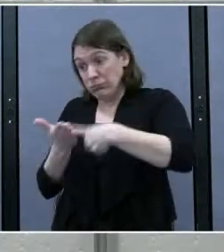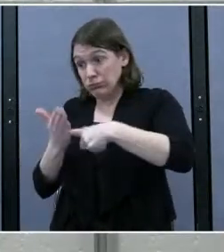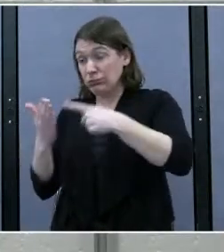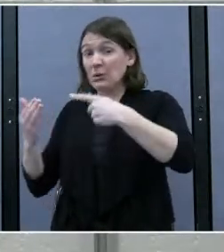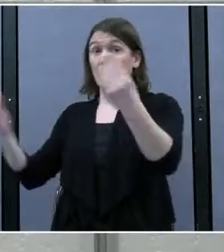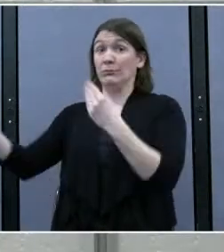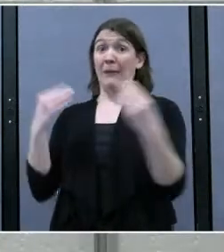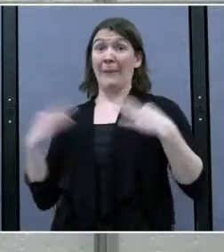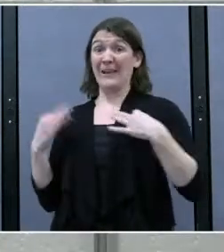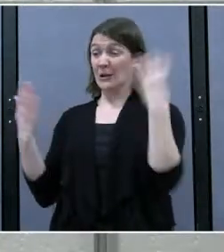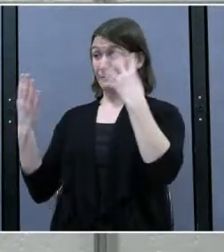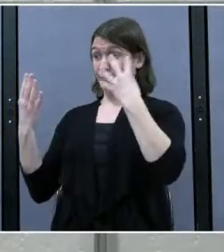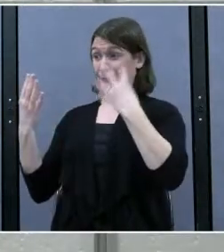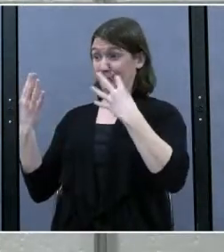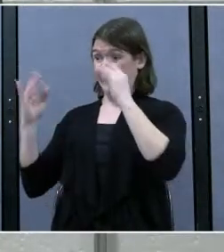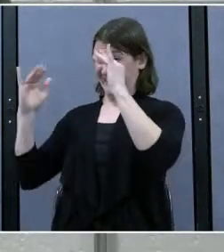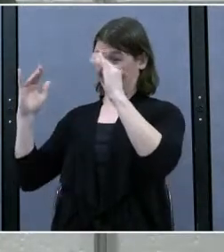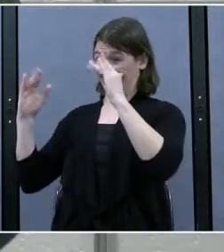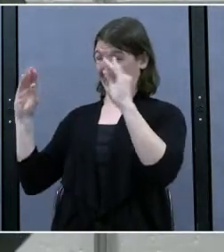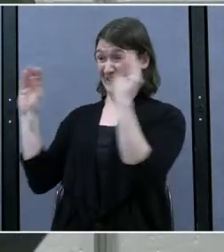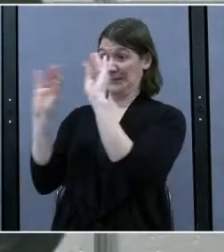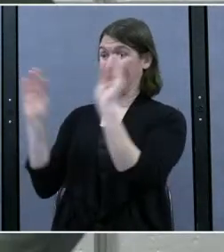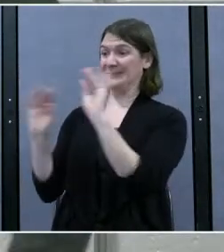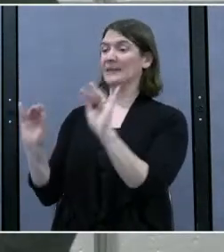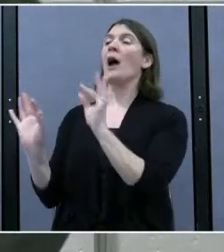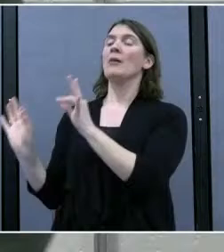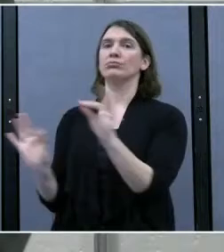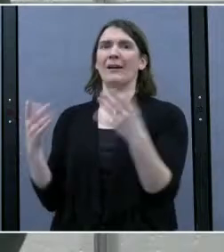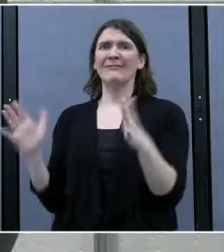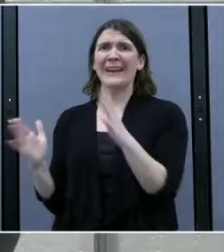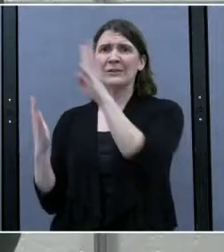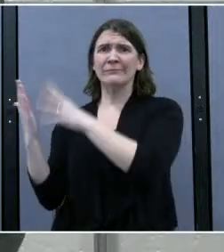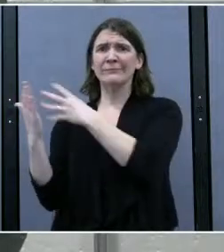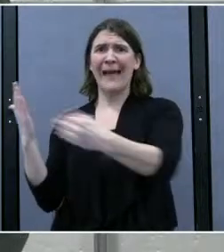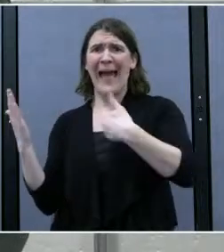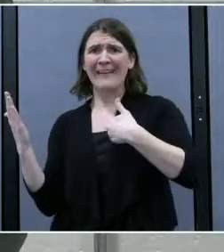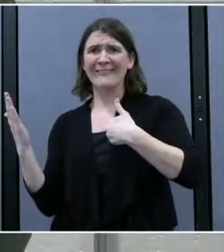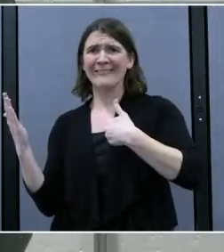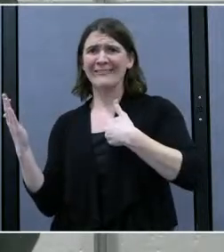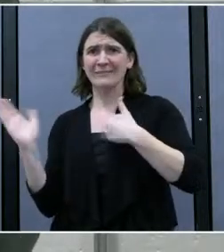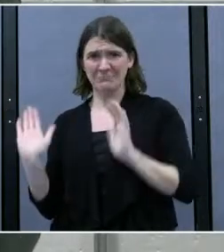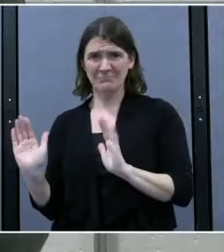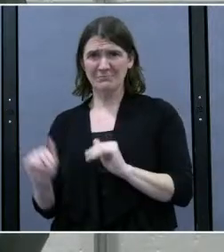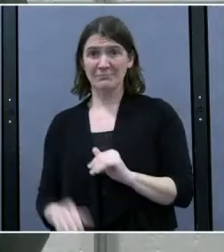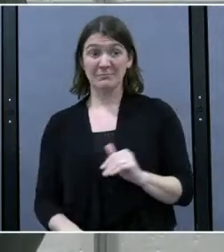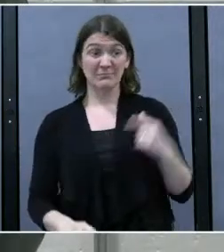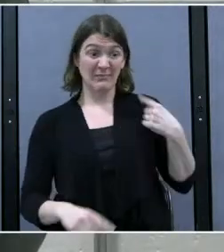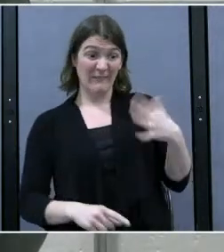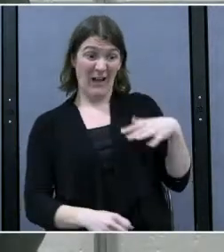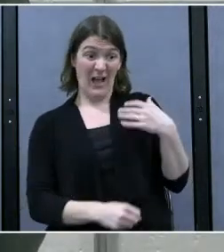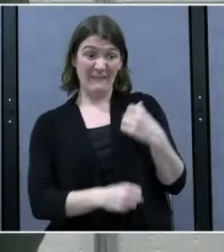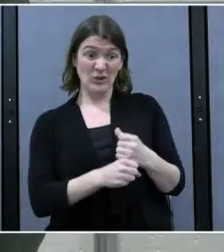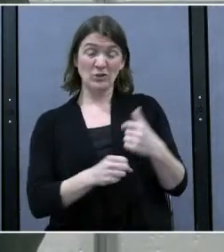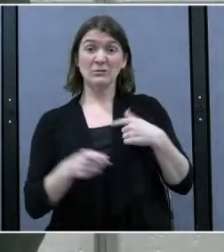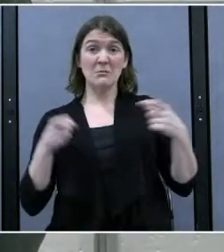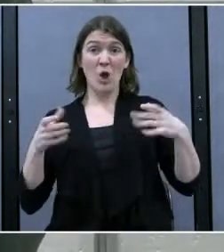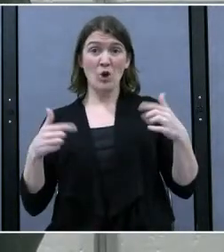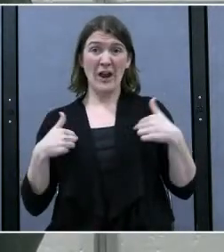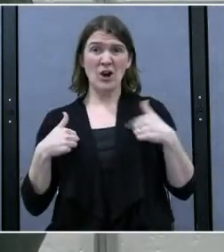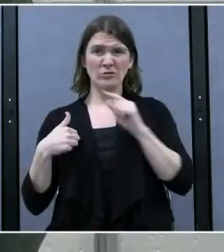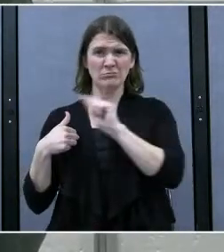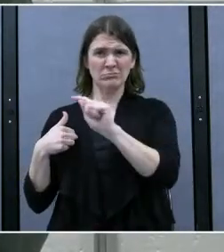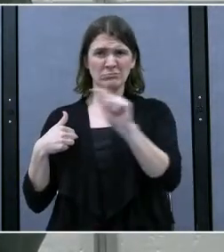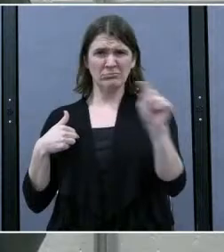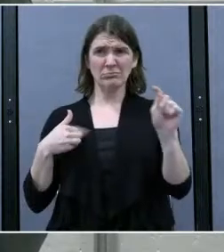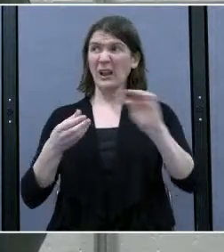the allocations between various organizations would be. I don't believe that in the last 5 years since I've been moderator that